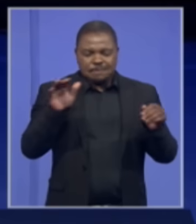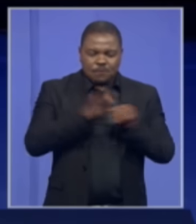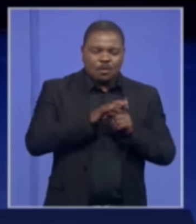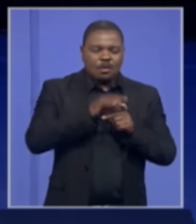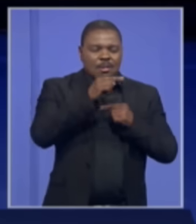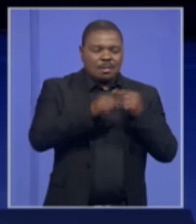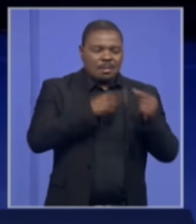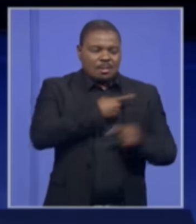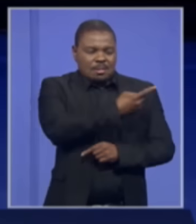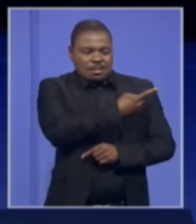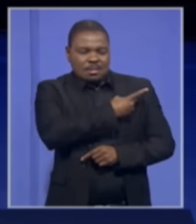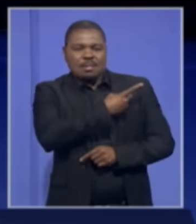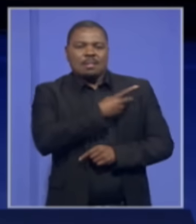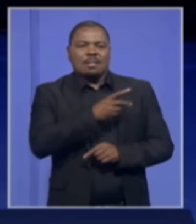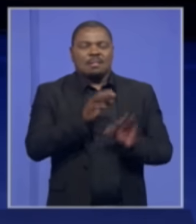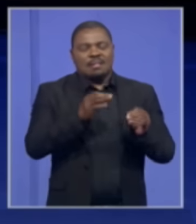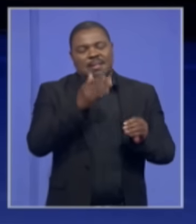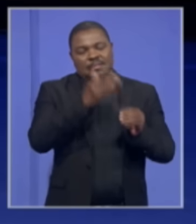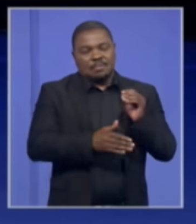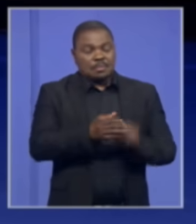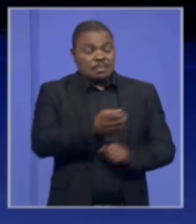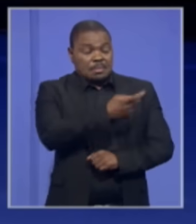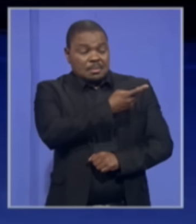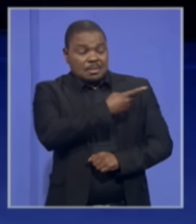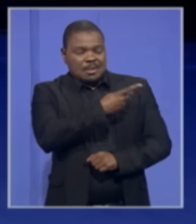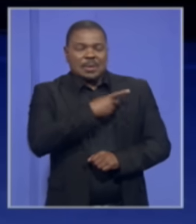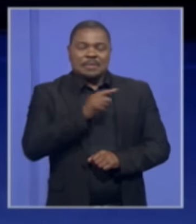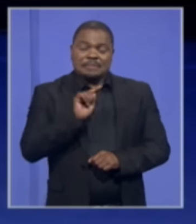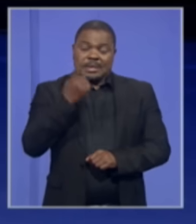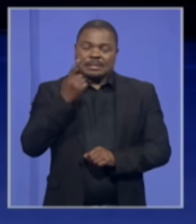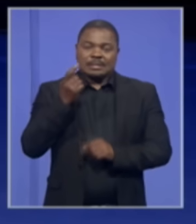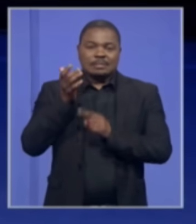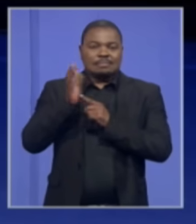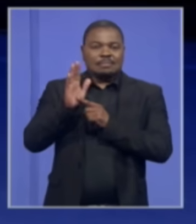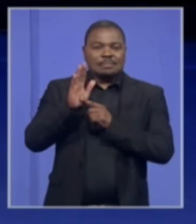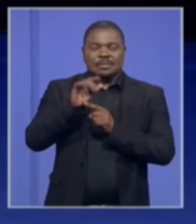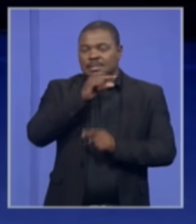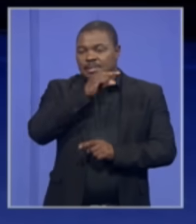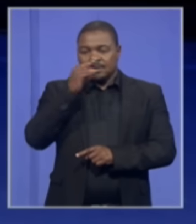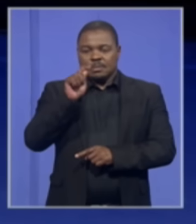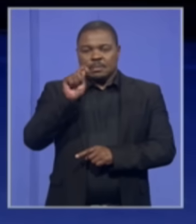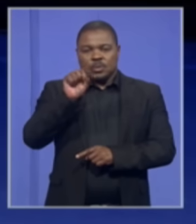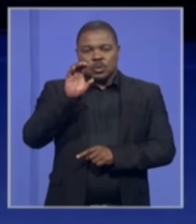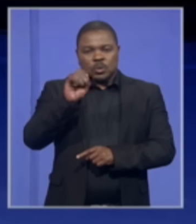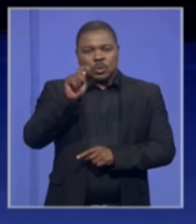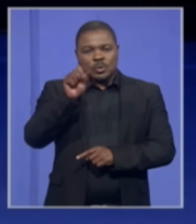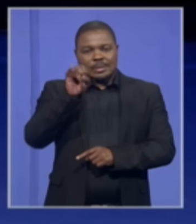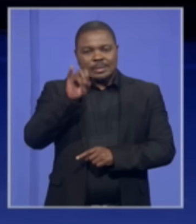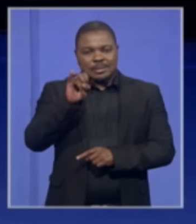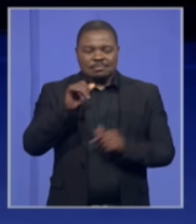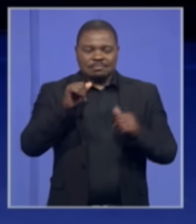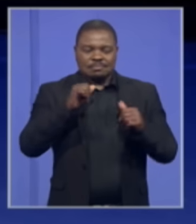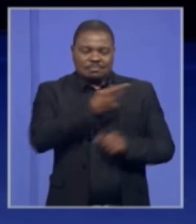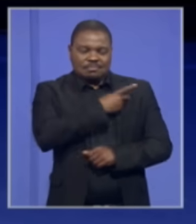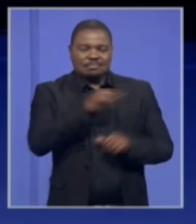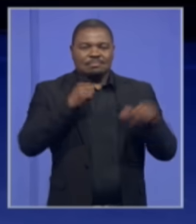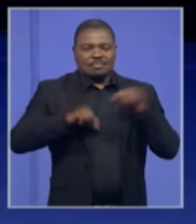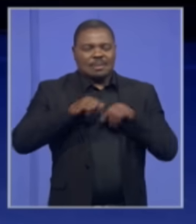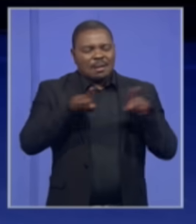career. We worked together on my very first film, Tsotsi. We were just kids back then.